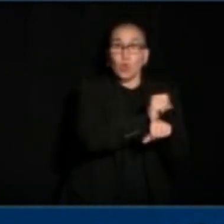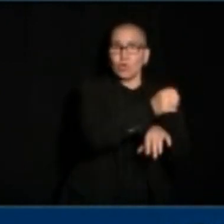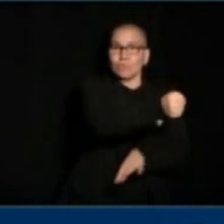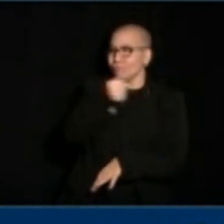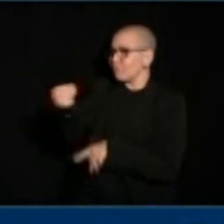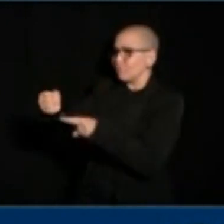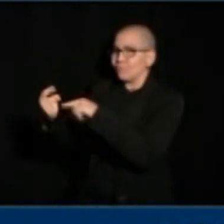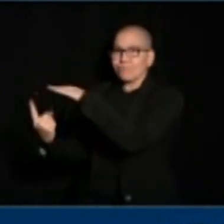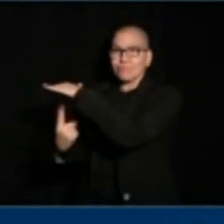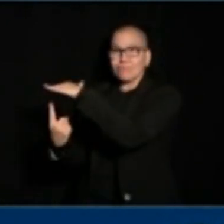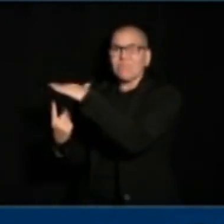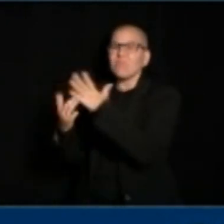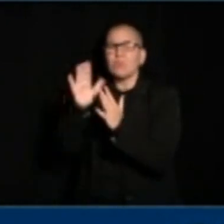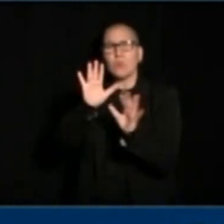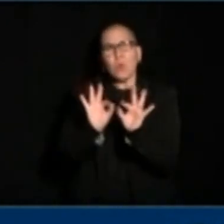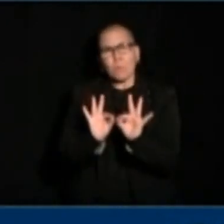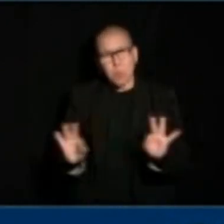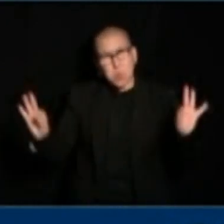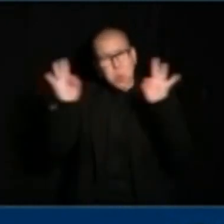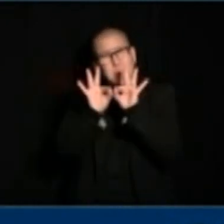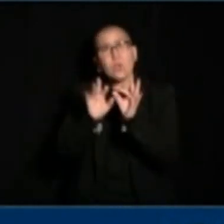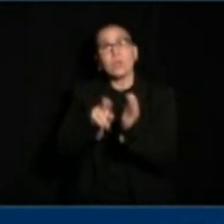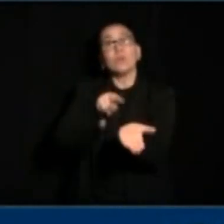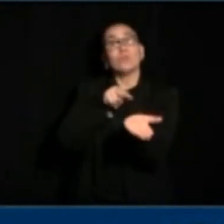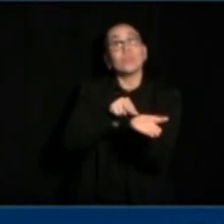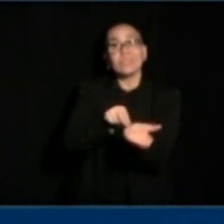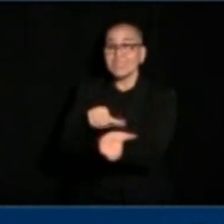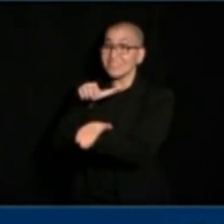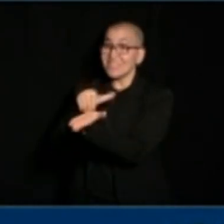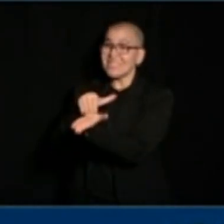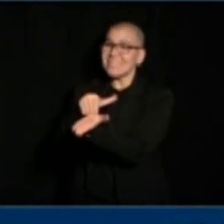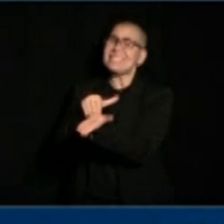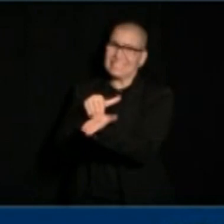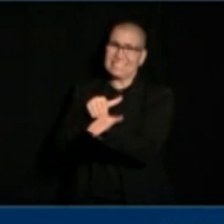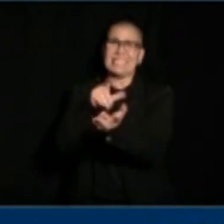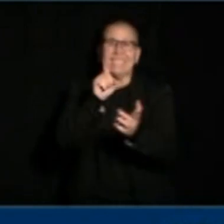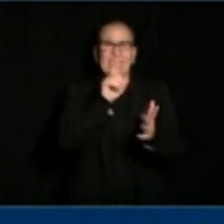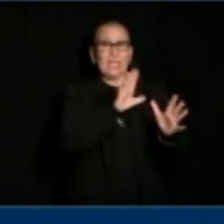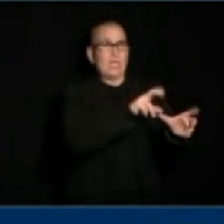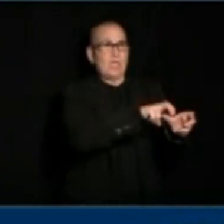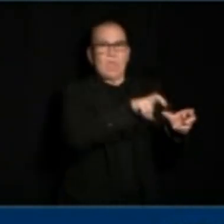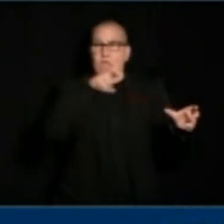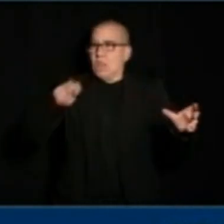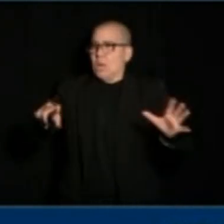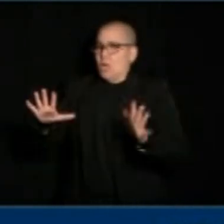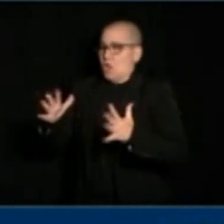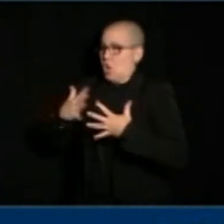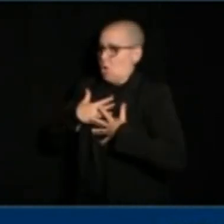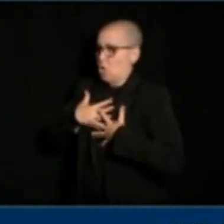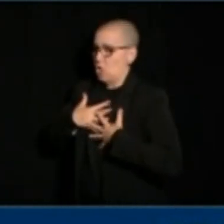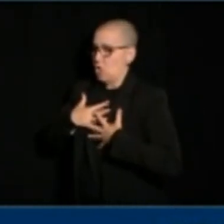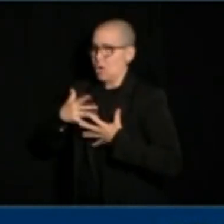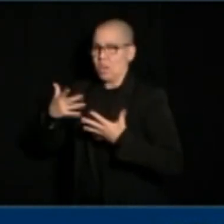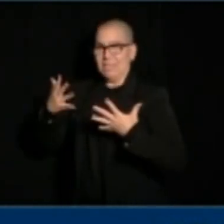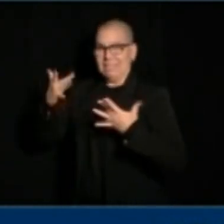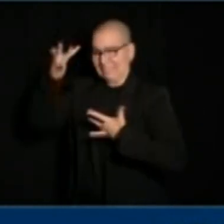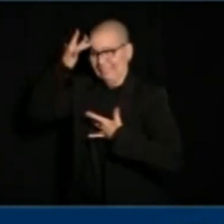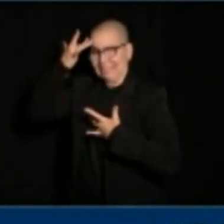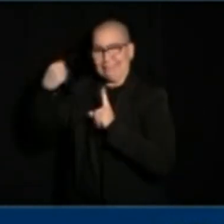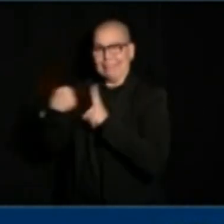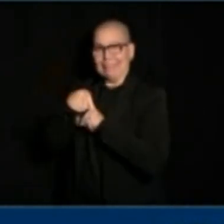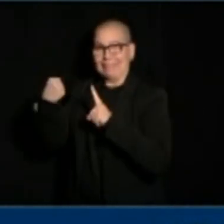frontline workers are dropping out of their workforce. Either they have been exposed, they are sick, or a family member is